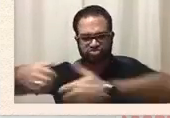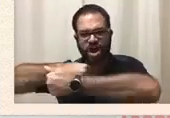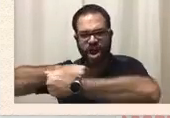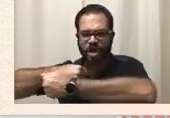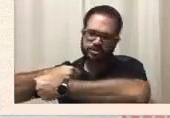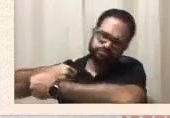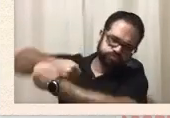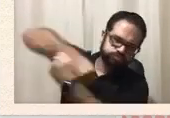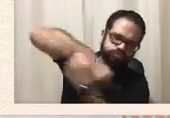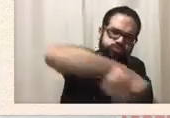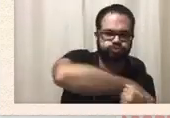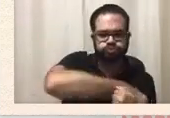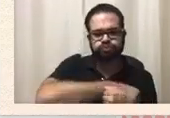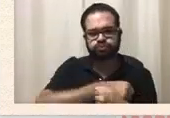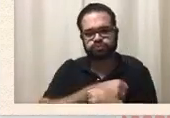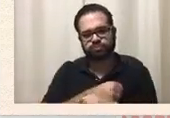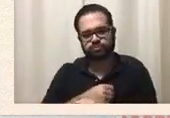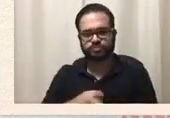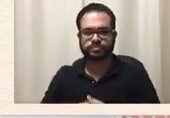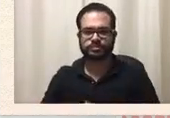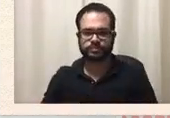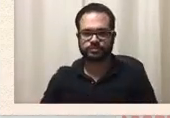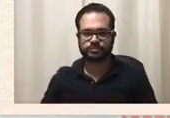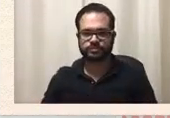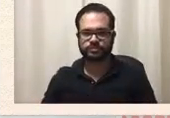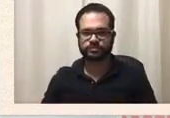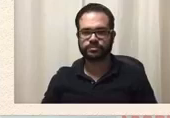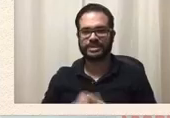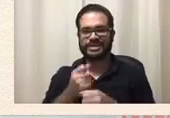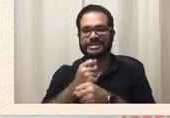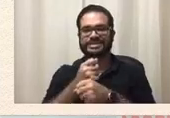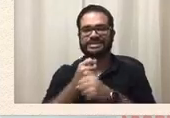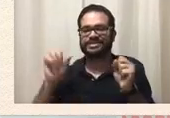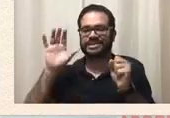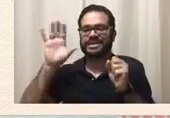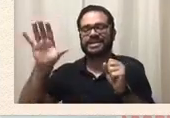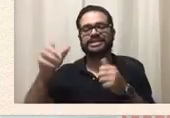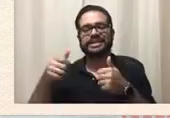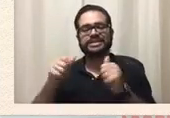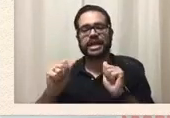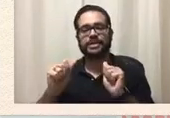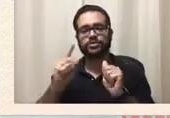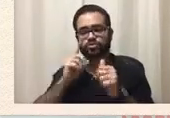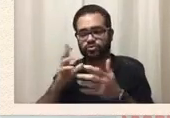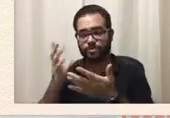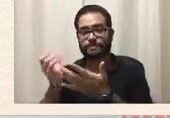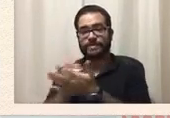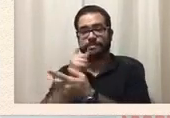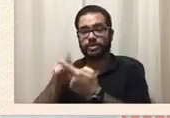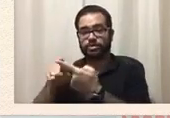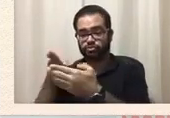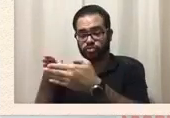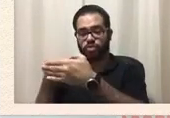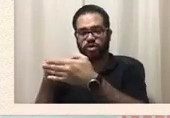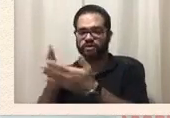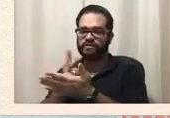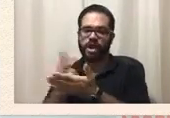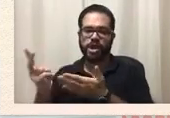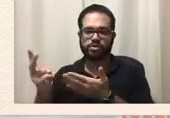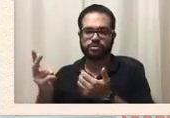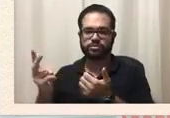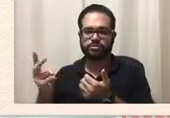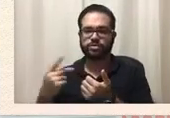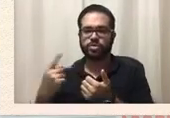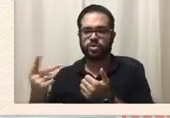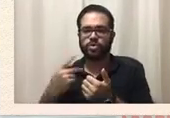kill. The safety's attempt to beat me to the corner failed. We connected, went airborne, and flew across